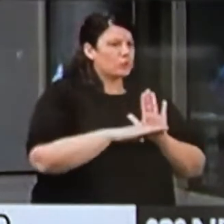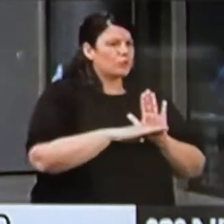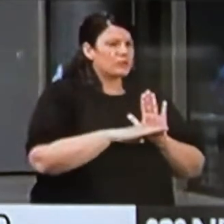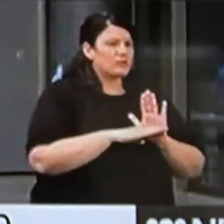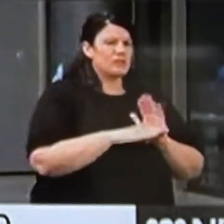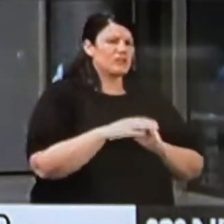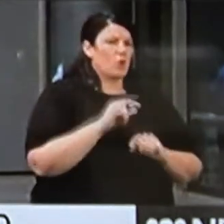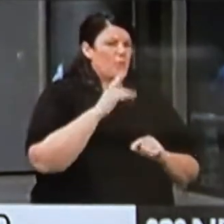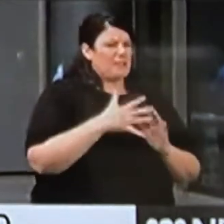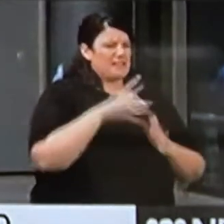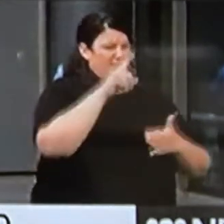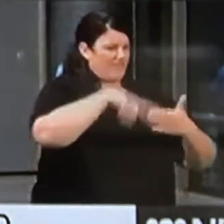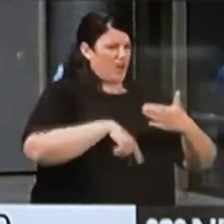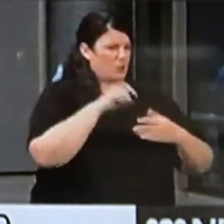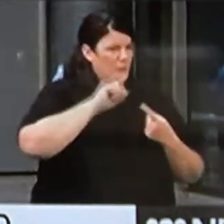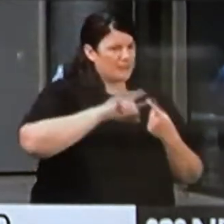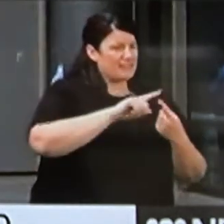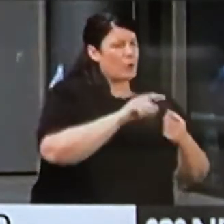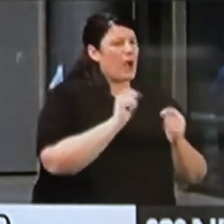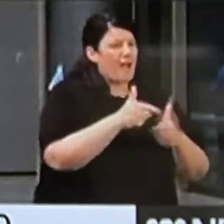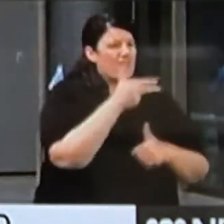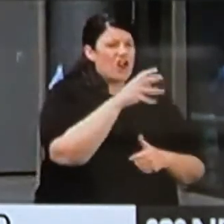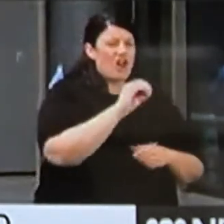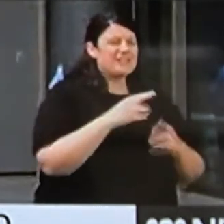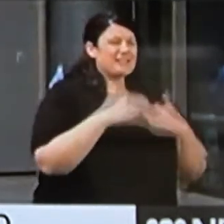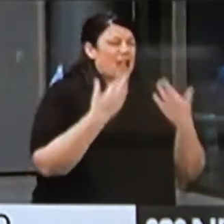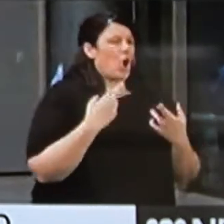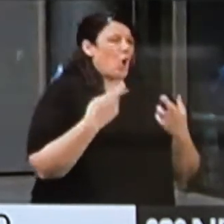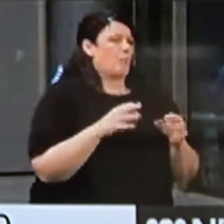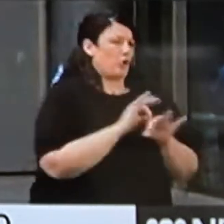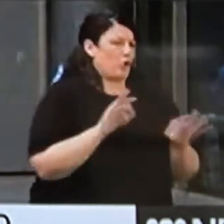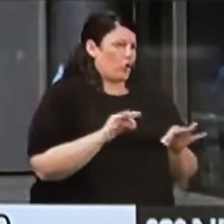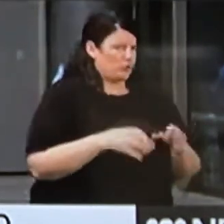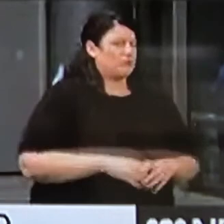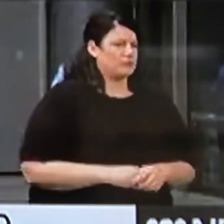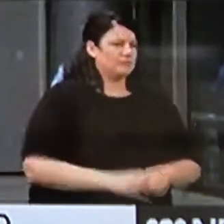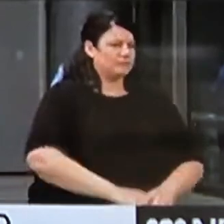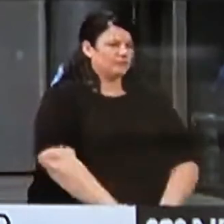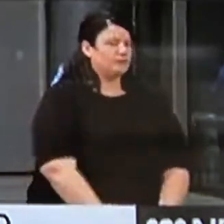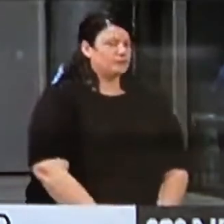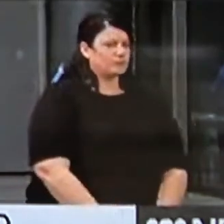won't be talking about the powers. We'll be just talking about, what does it look like coming out of this. Thank you.